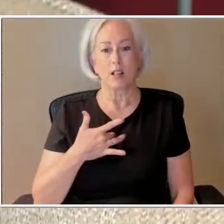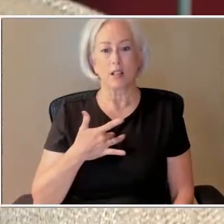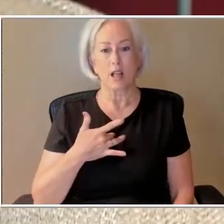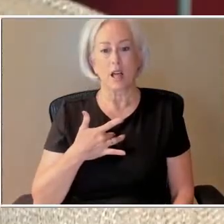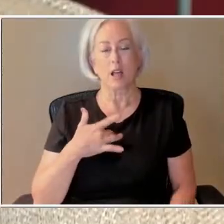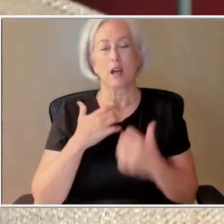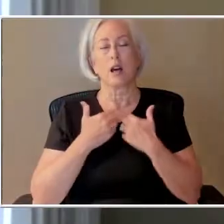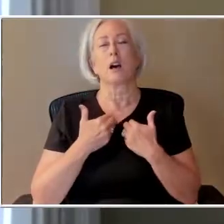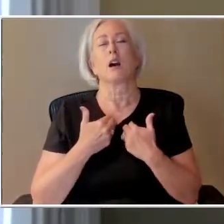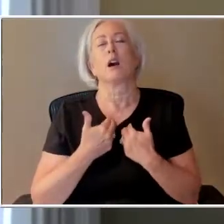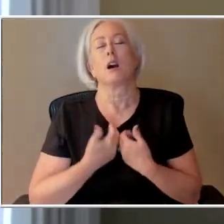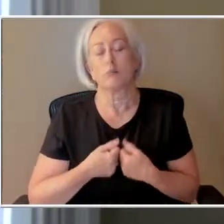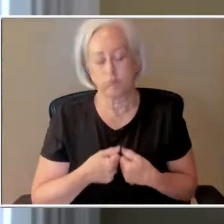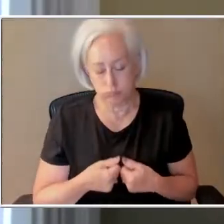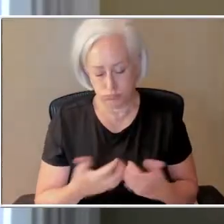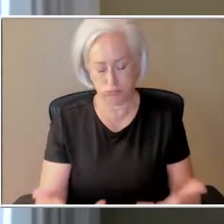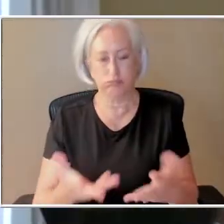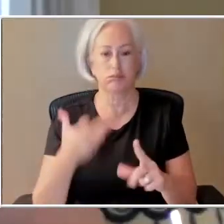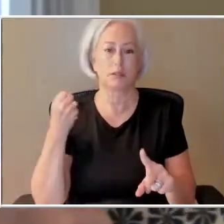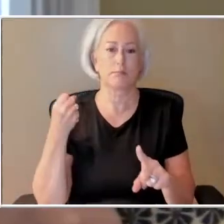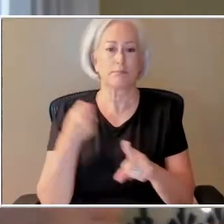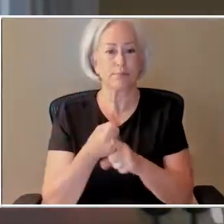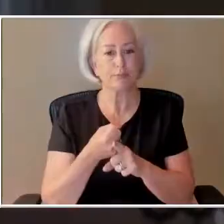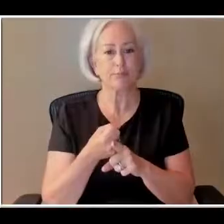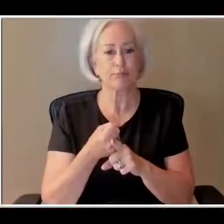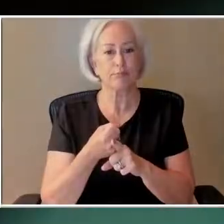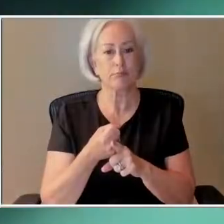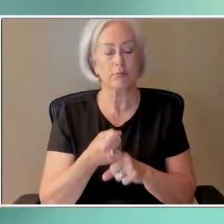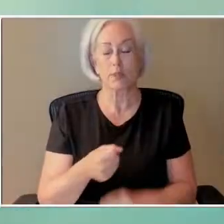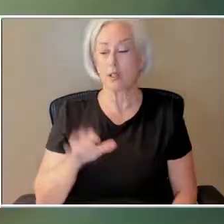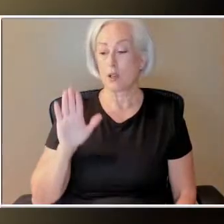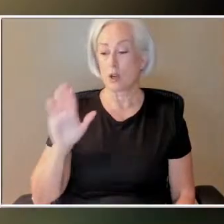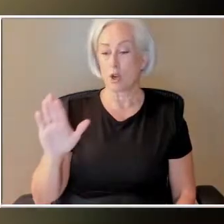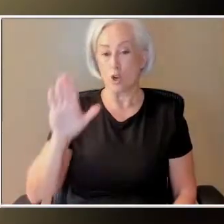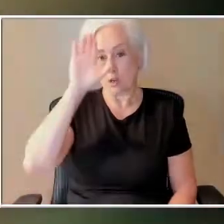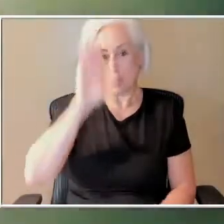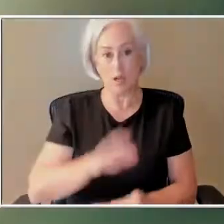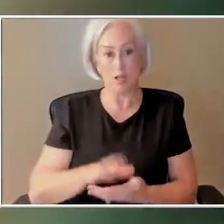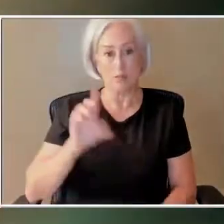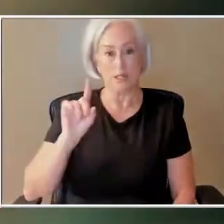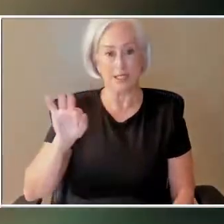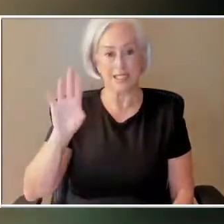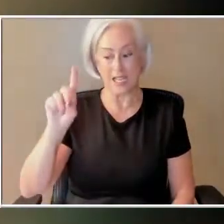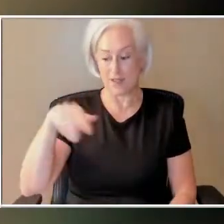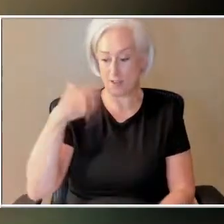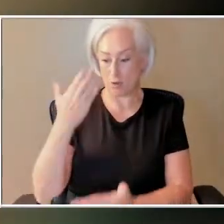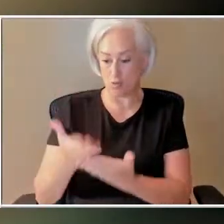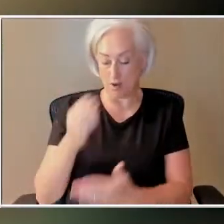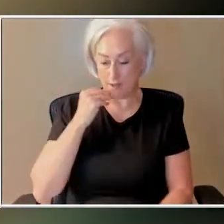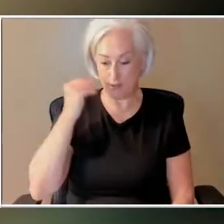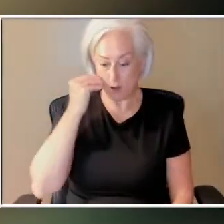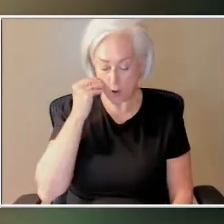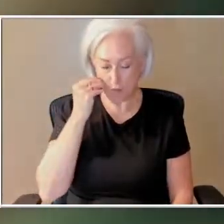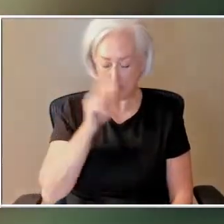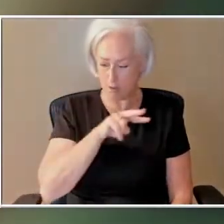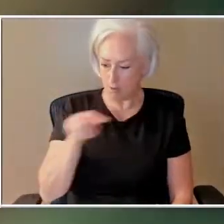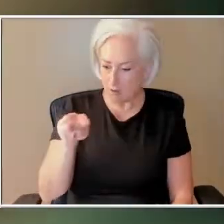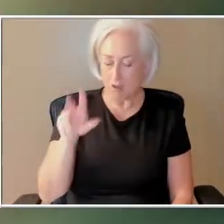on very quickly. When her husband David got home, he found his wife in a disoriented state with a temperature